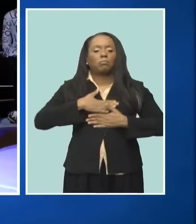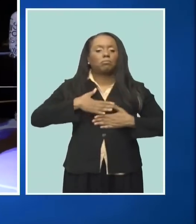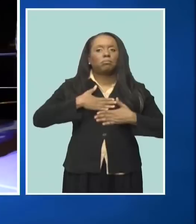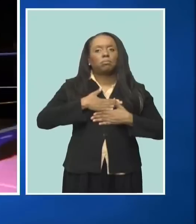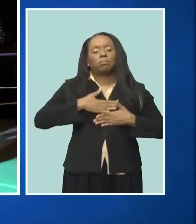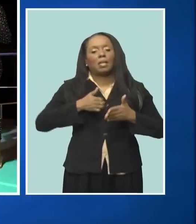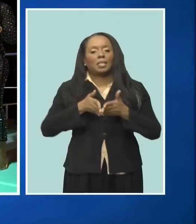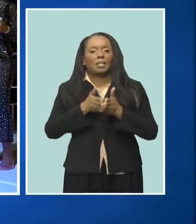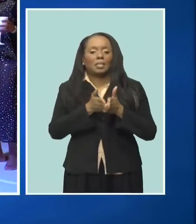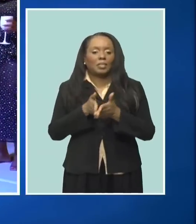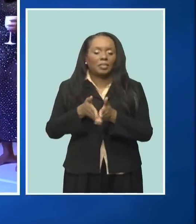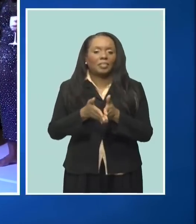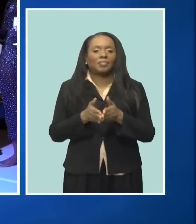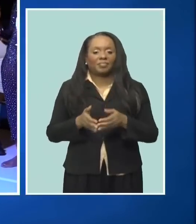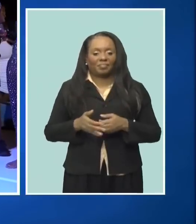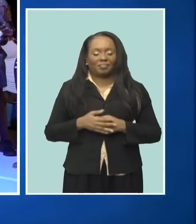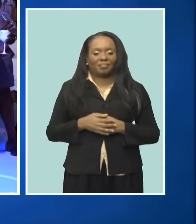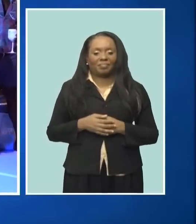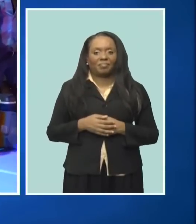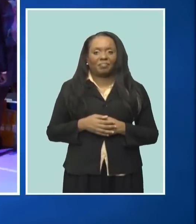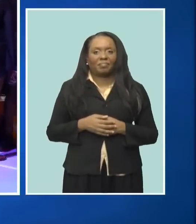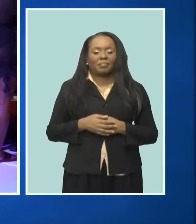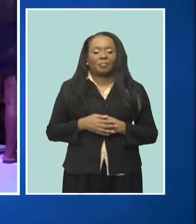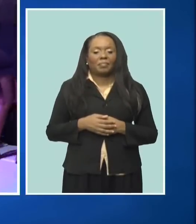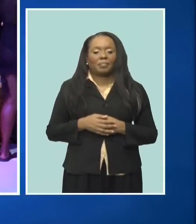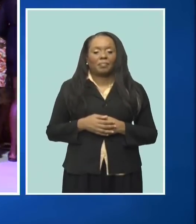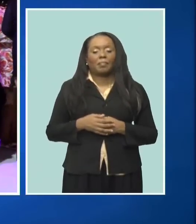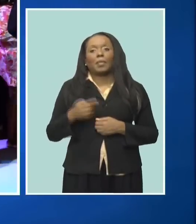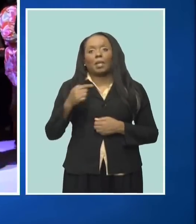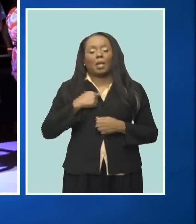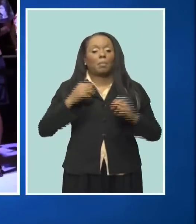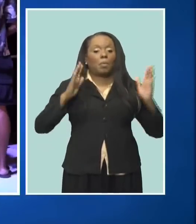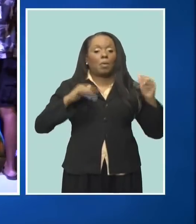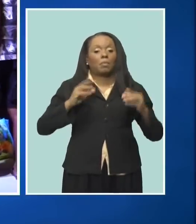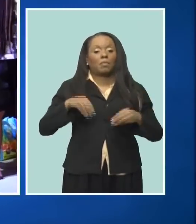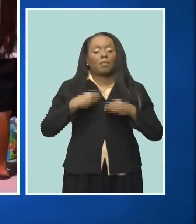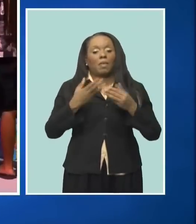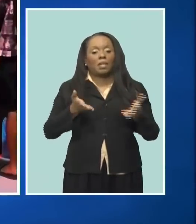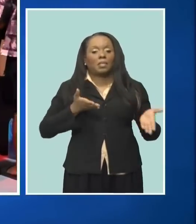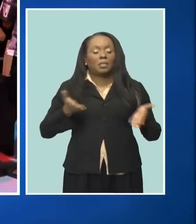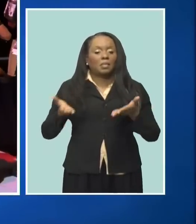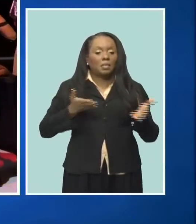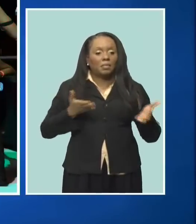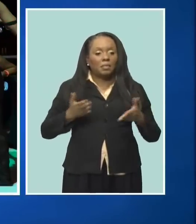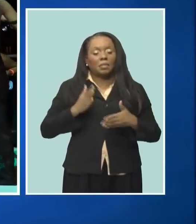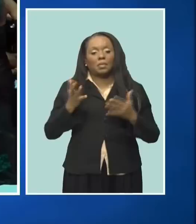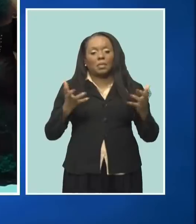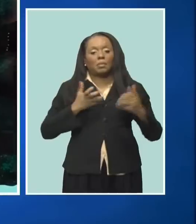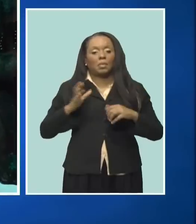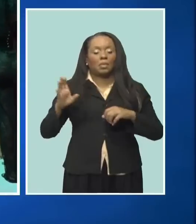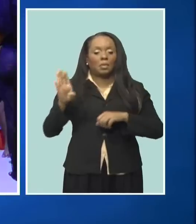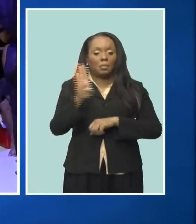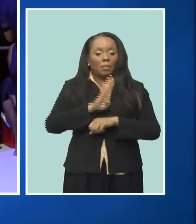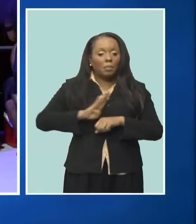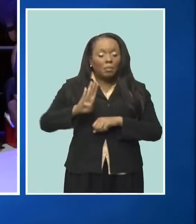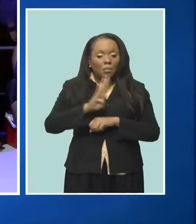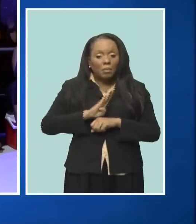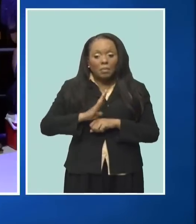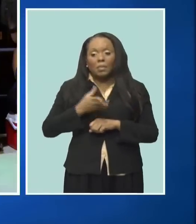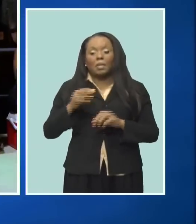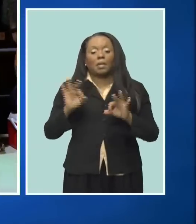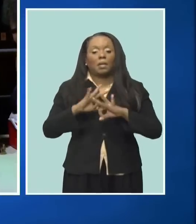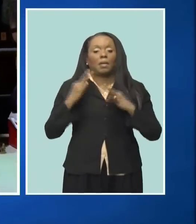cruises. I'm hoping to provide a service where I can have corporate Barbados and